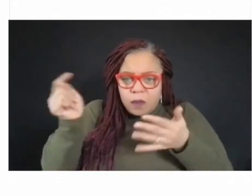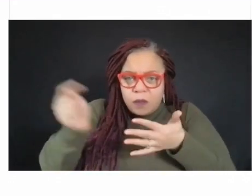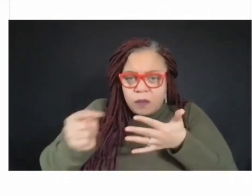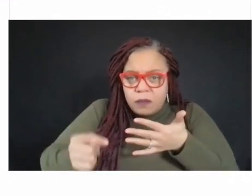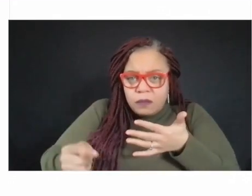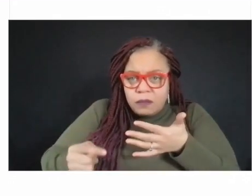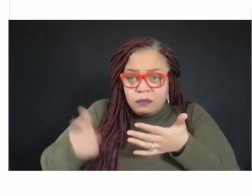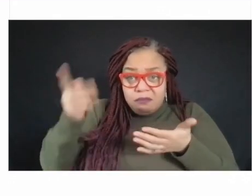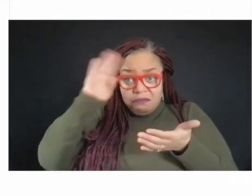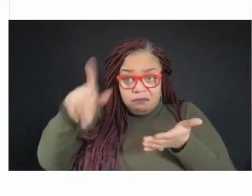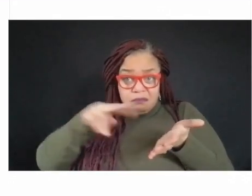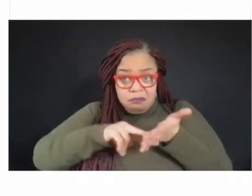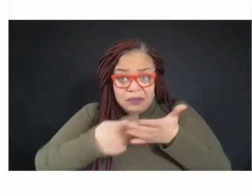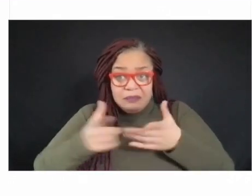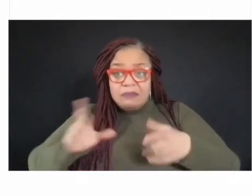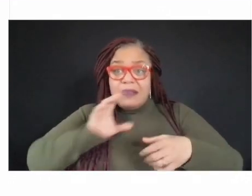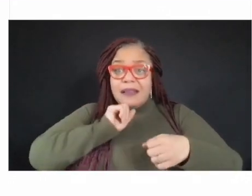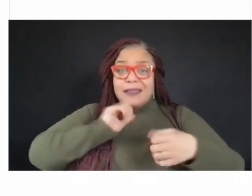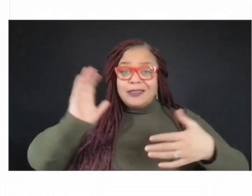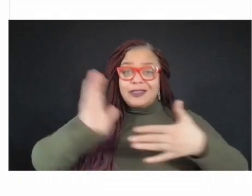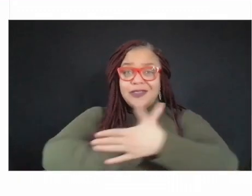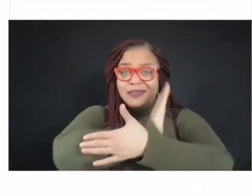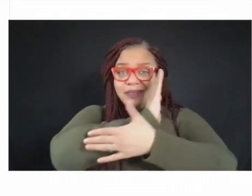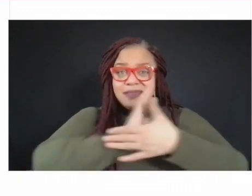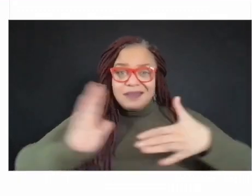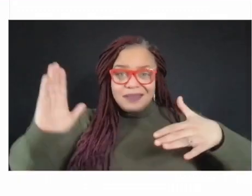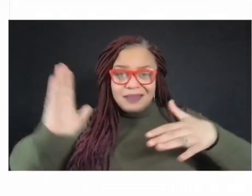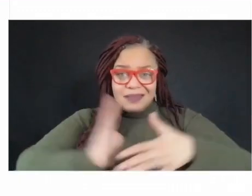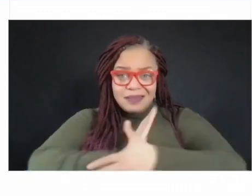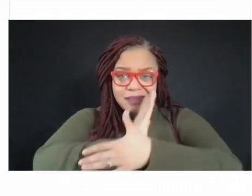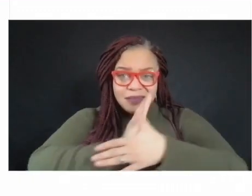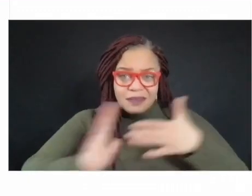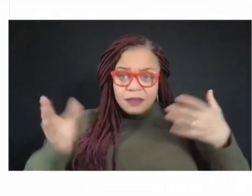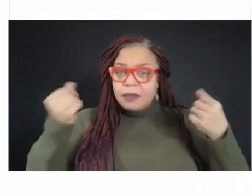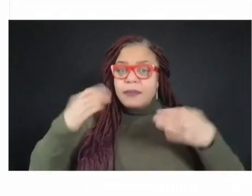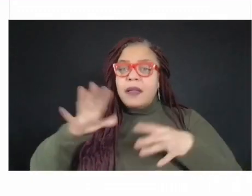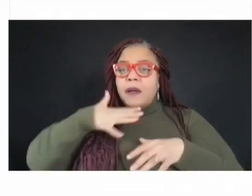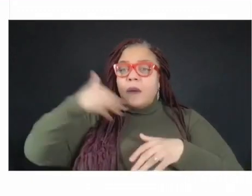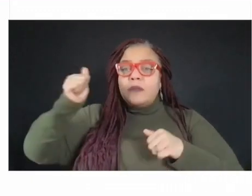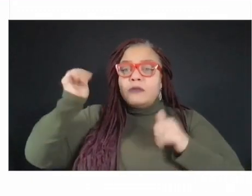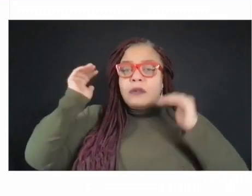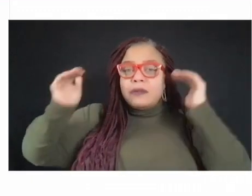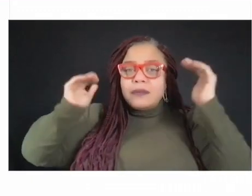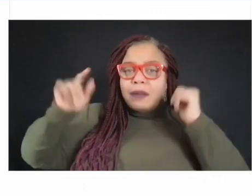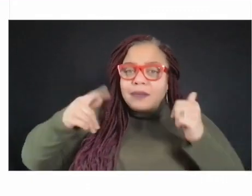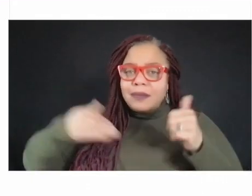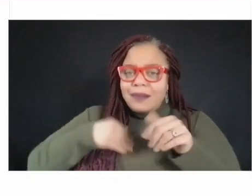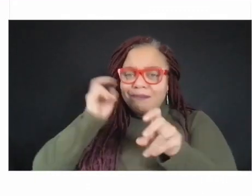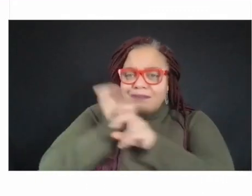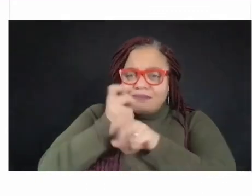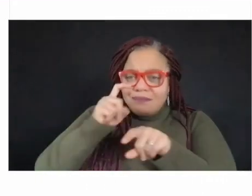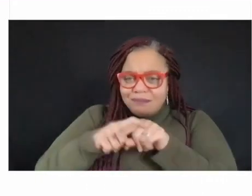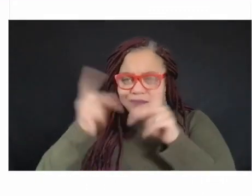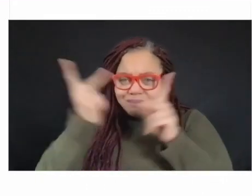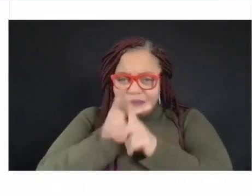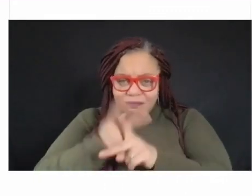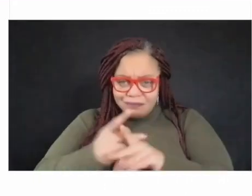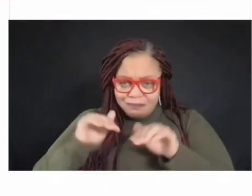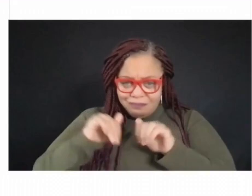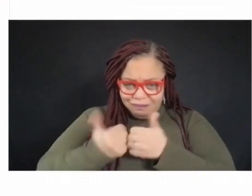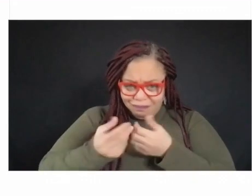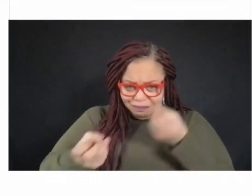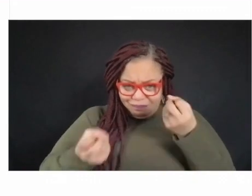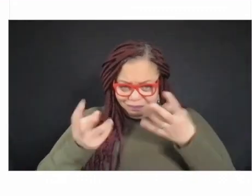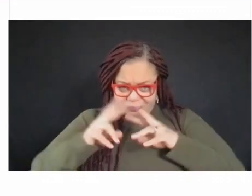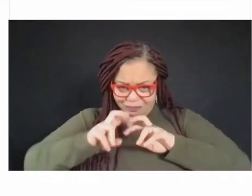many older adults have a hard time, figuring out how to parse the information that they receive in their emails or on social media. And so